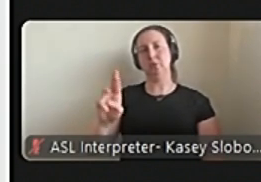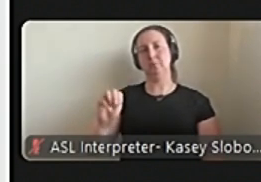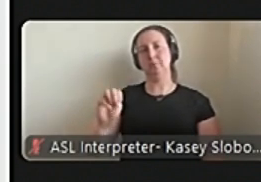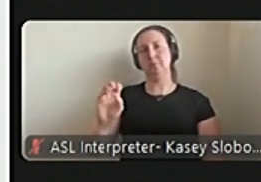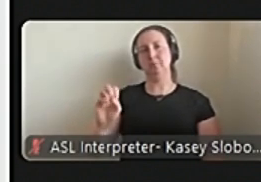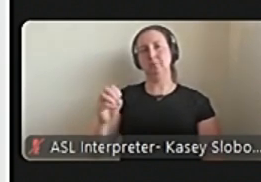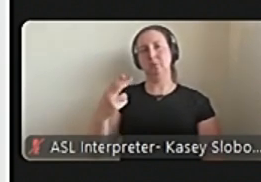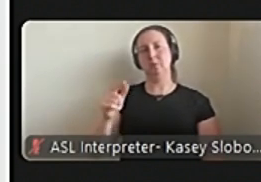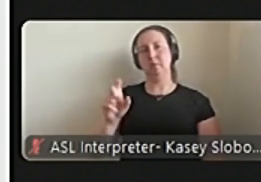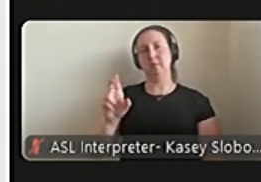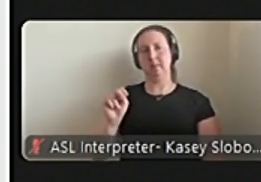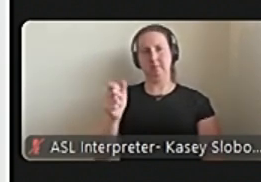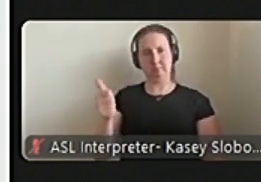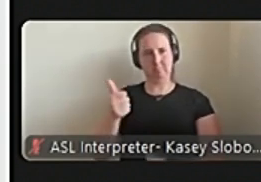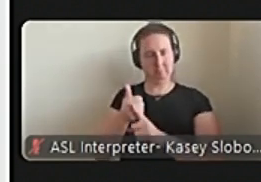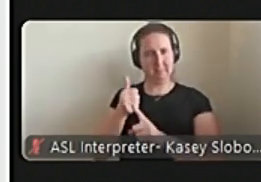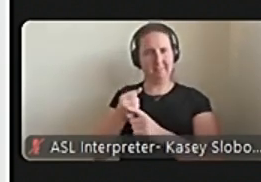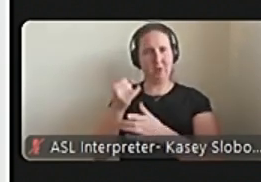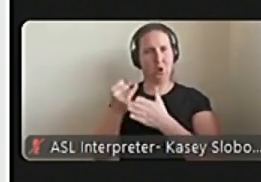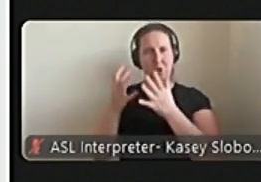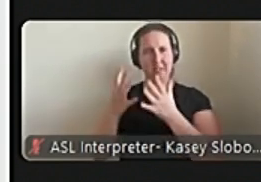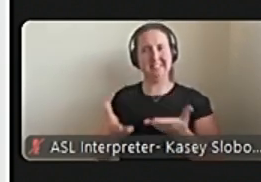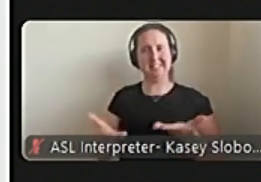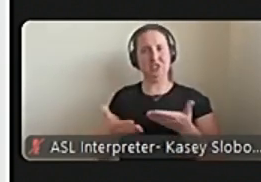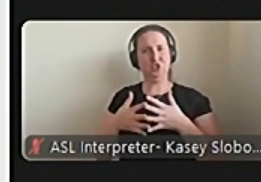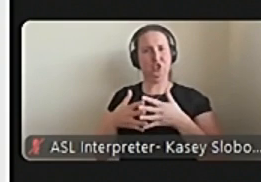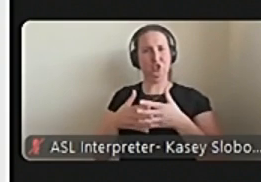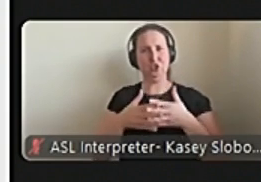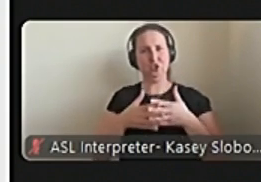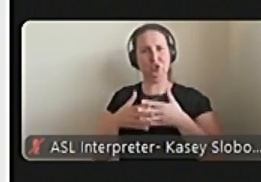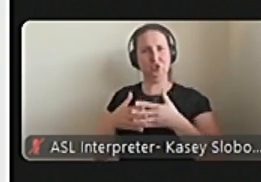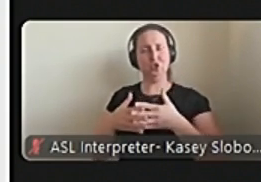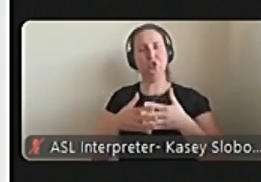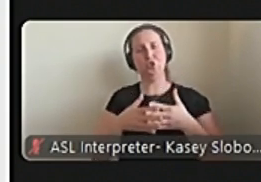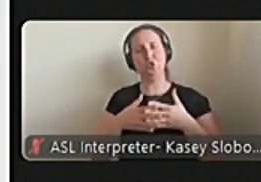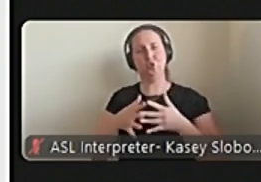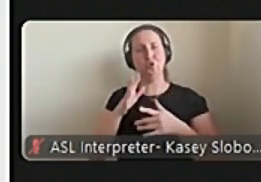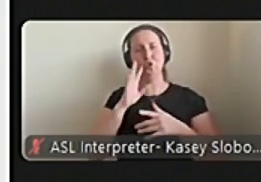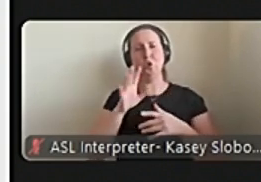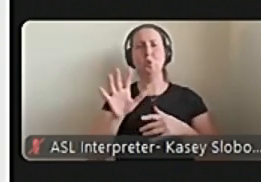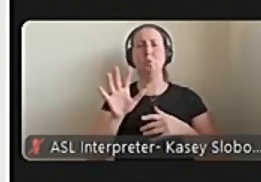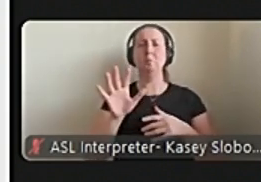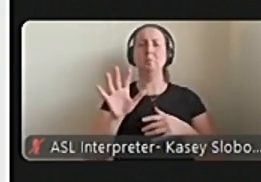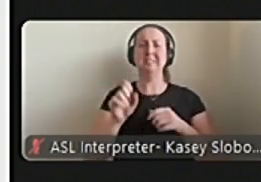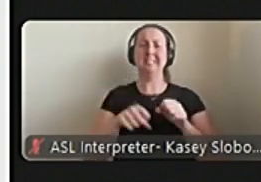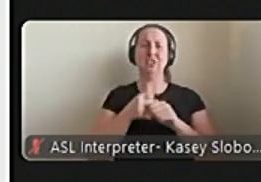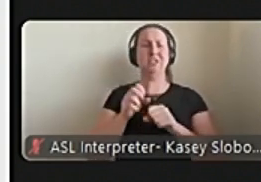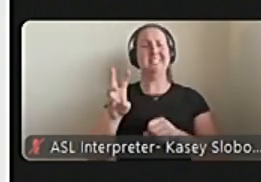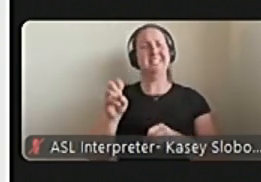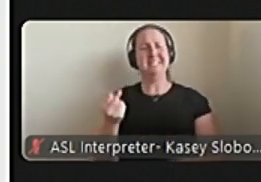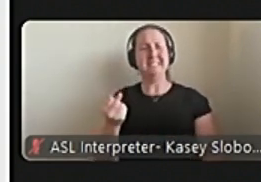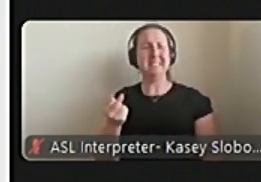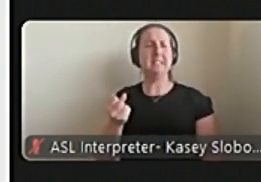in the United States, migrated during the pop culture time in the 60s over to